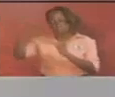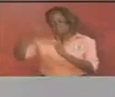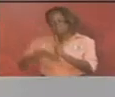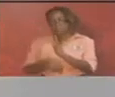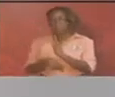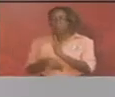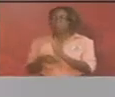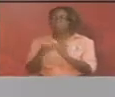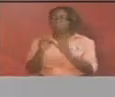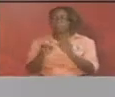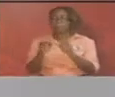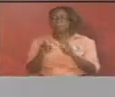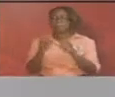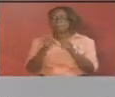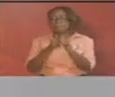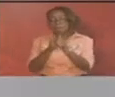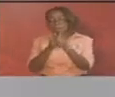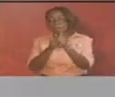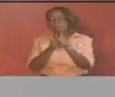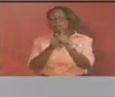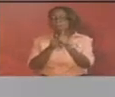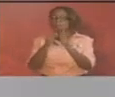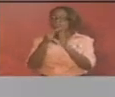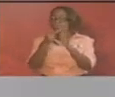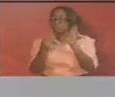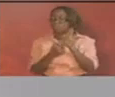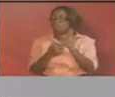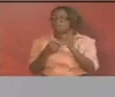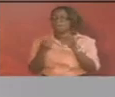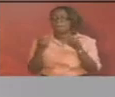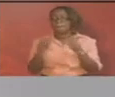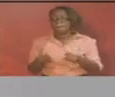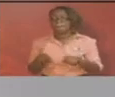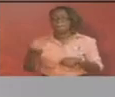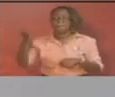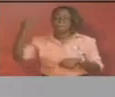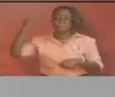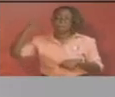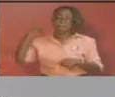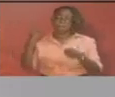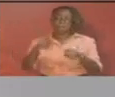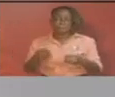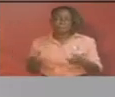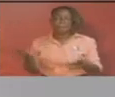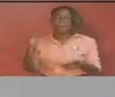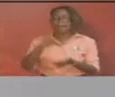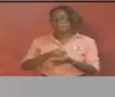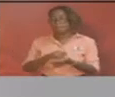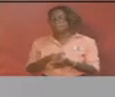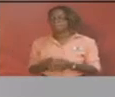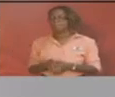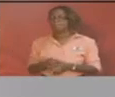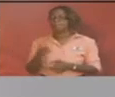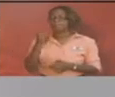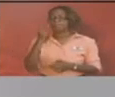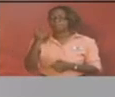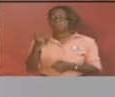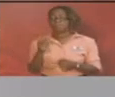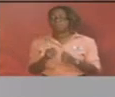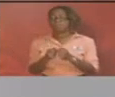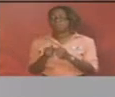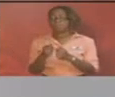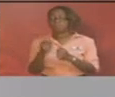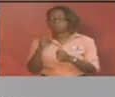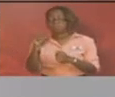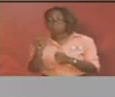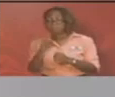Thank you very much. And I see we have questions from Express newspaper. 2 brief questions. Good morning,